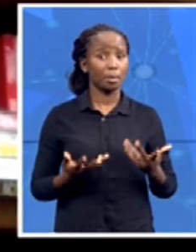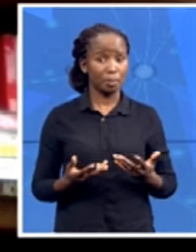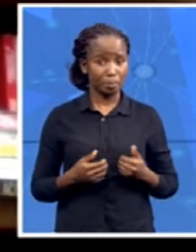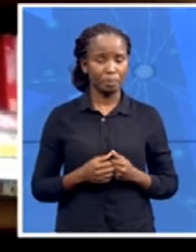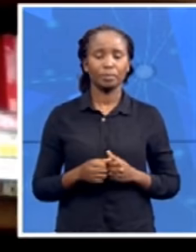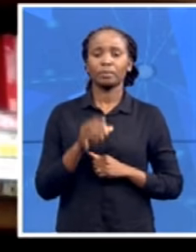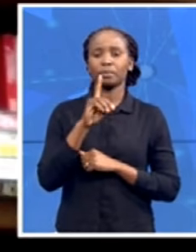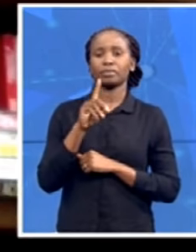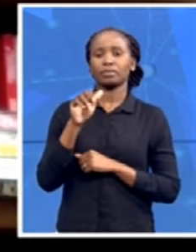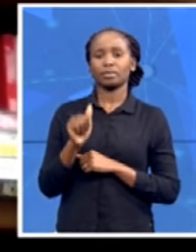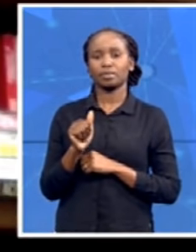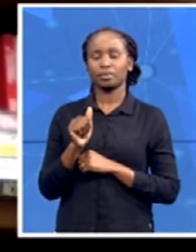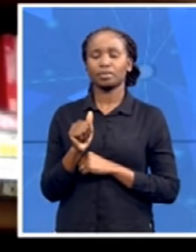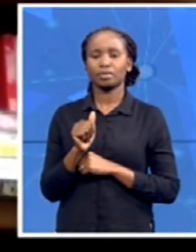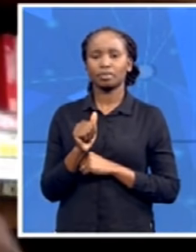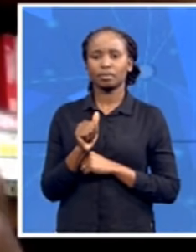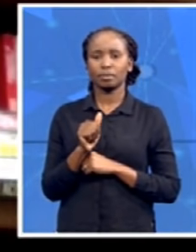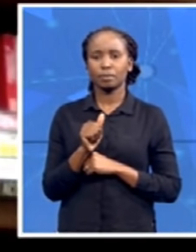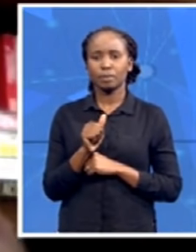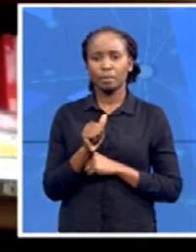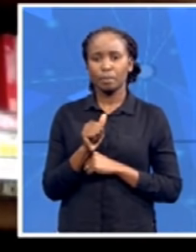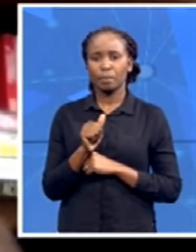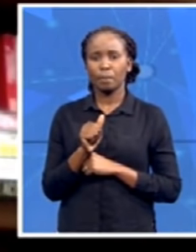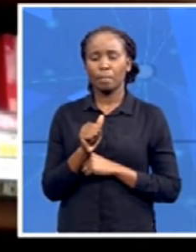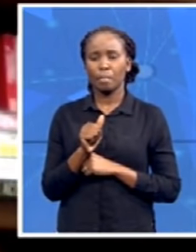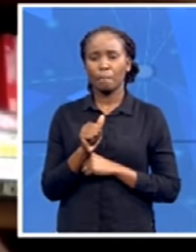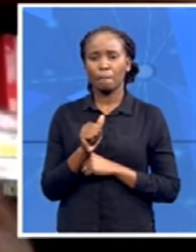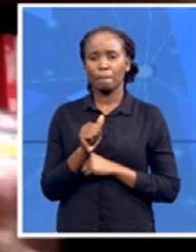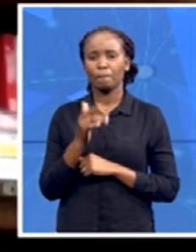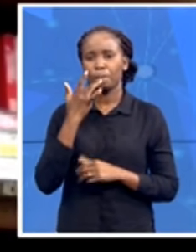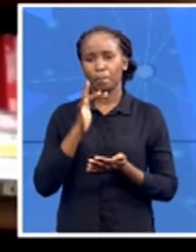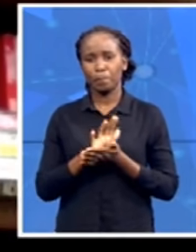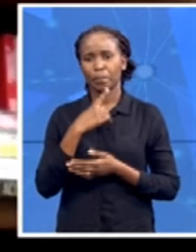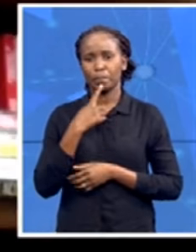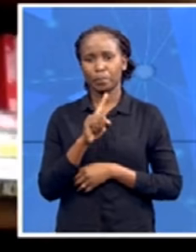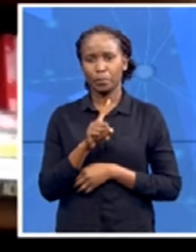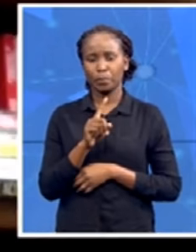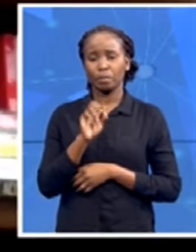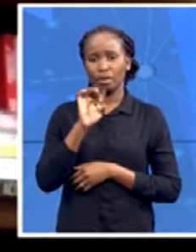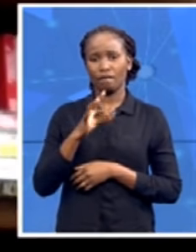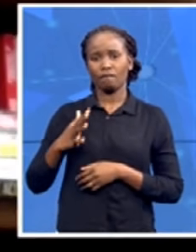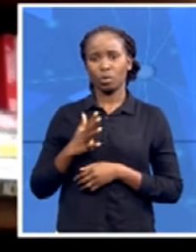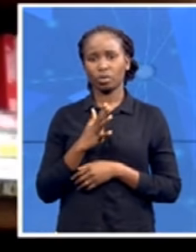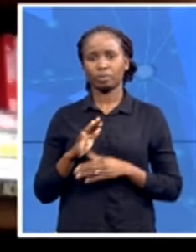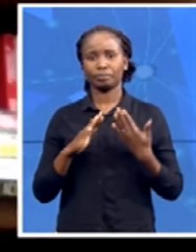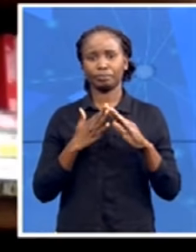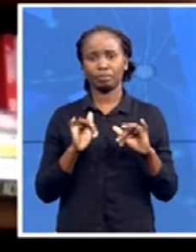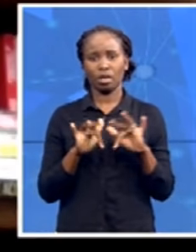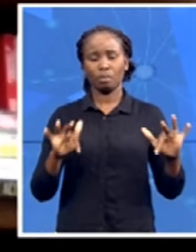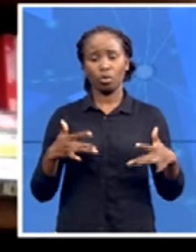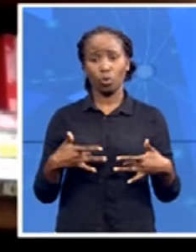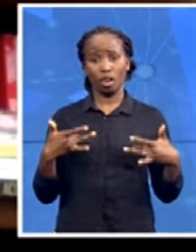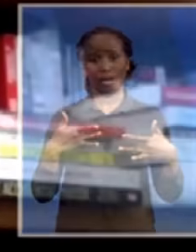notion that in order to improve the living conditions of the people, there must be